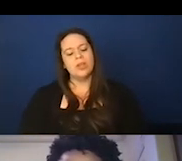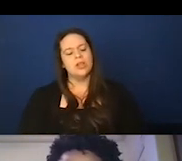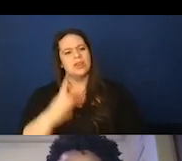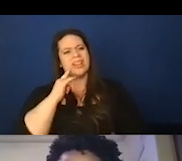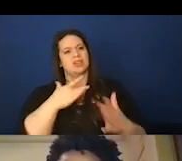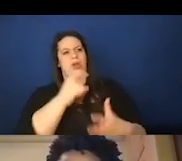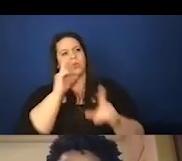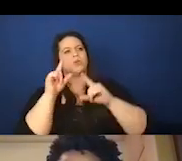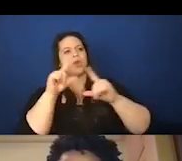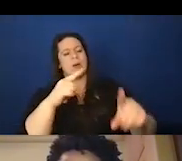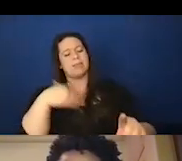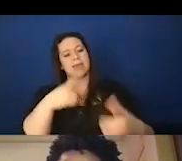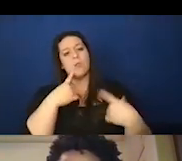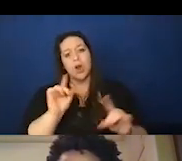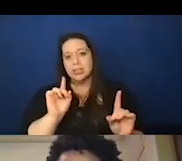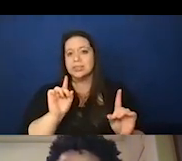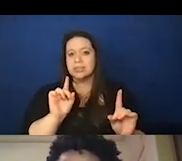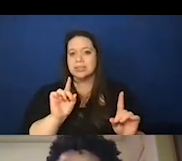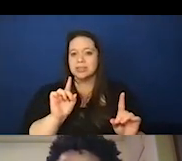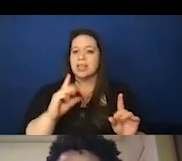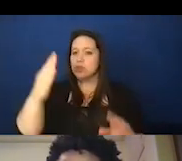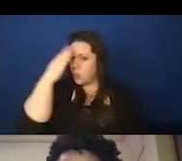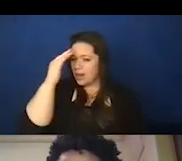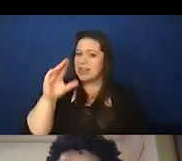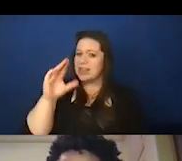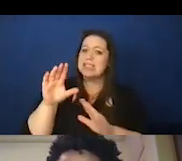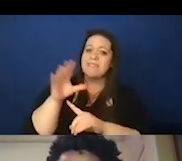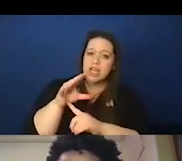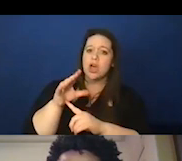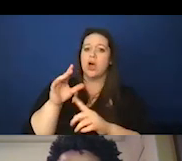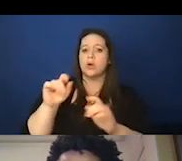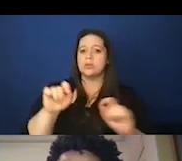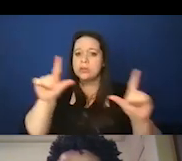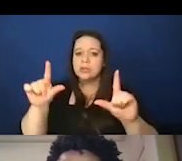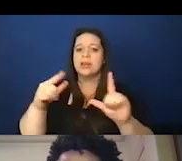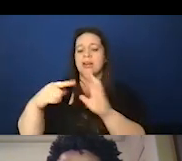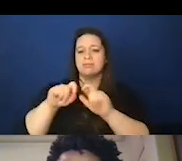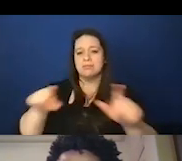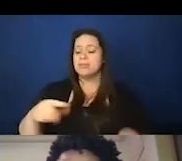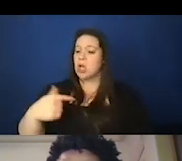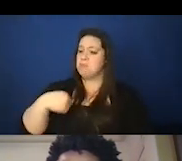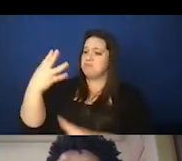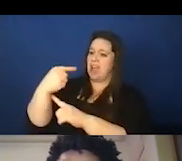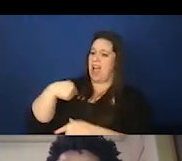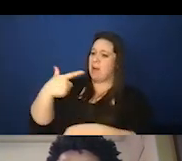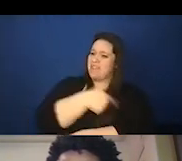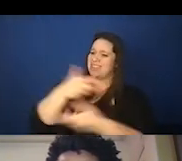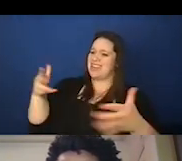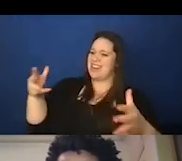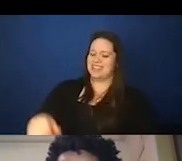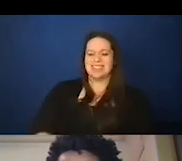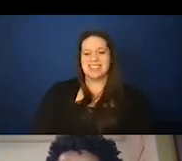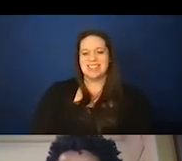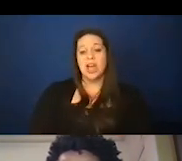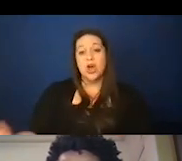think it's more just awareness, videos, and just letting people know that, I was vaccinated. You come into the office, you can